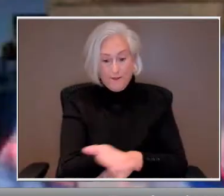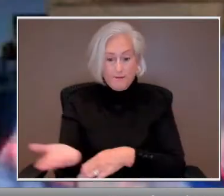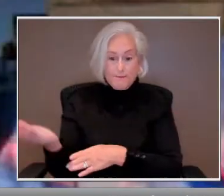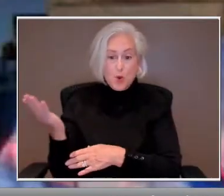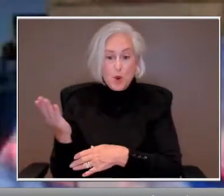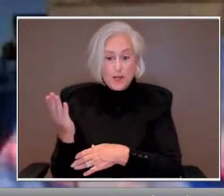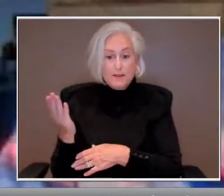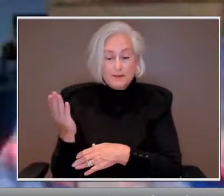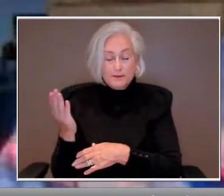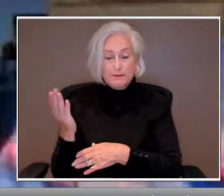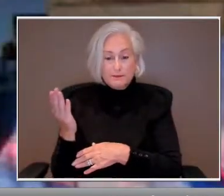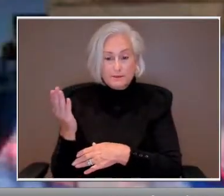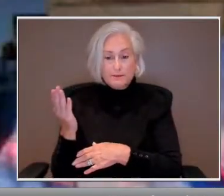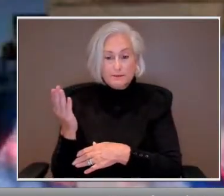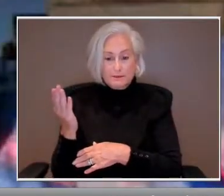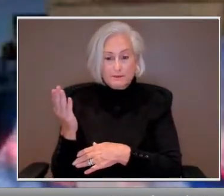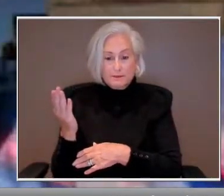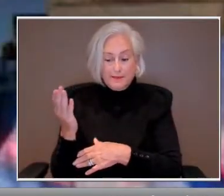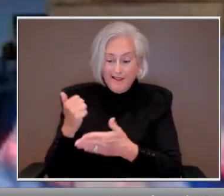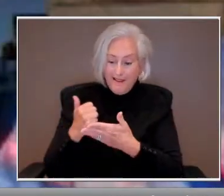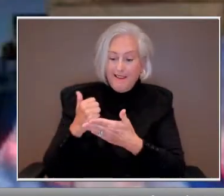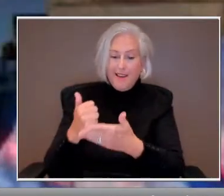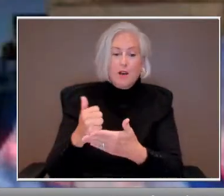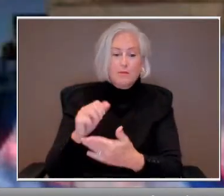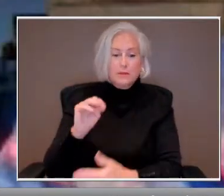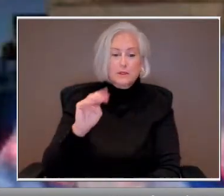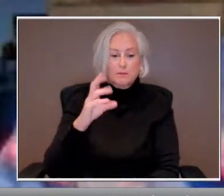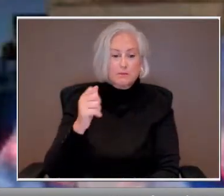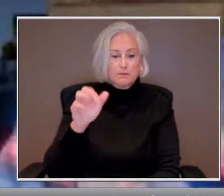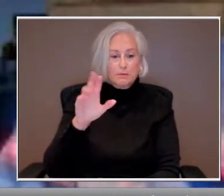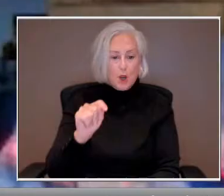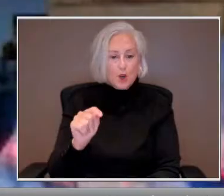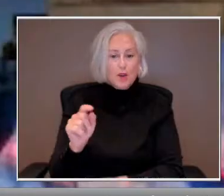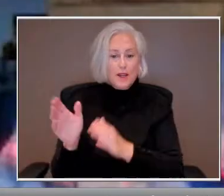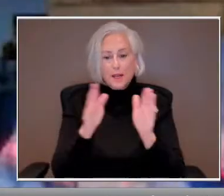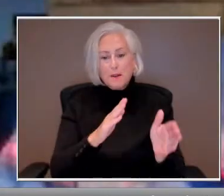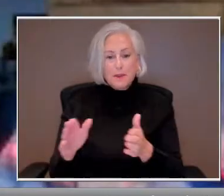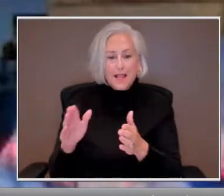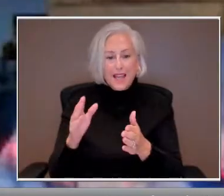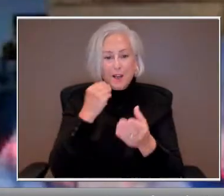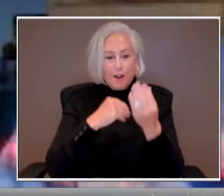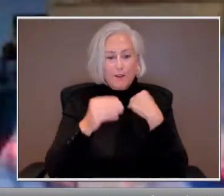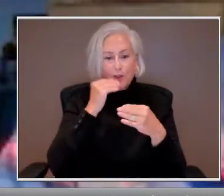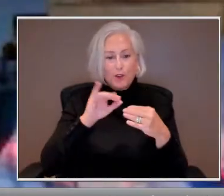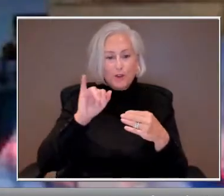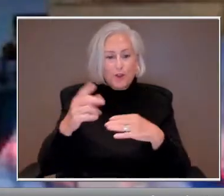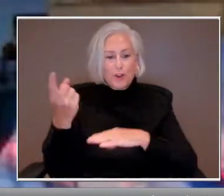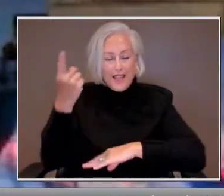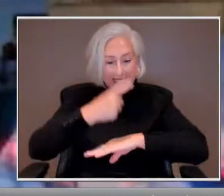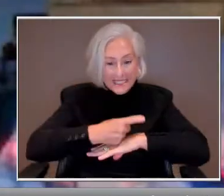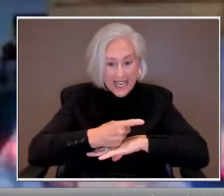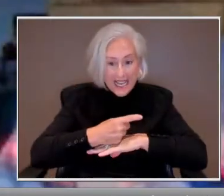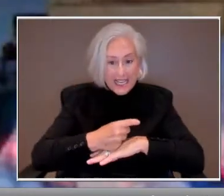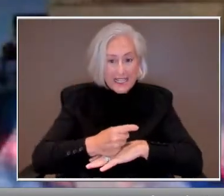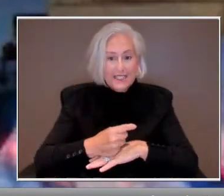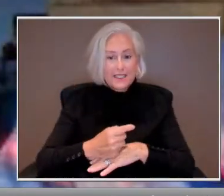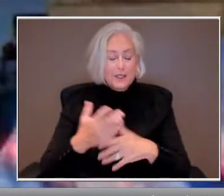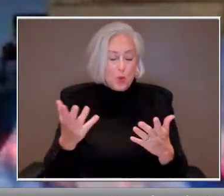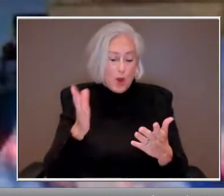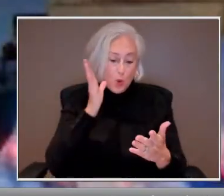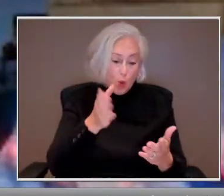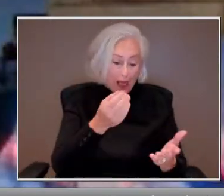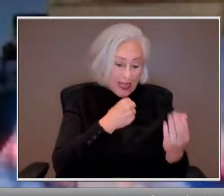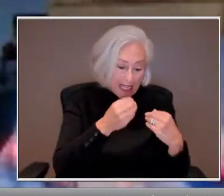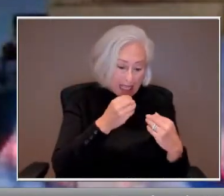everything. It was also helping Margaret plan our menu for the day and what we were going to eat and not